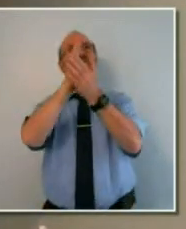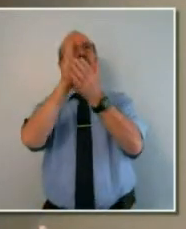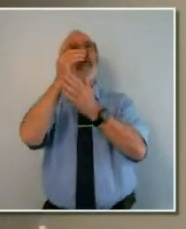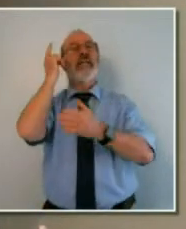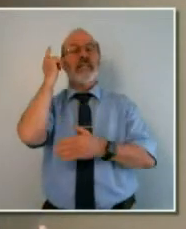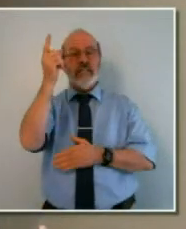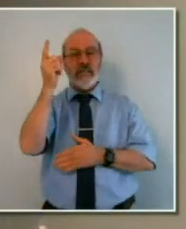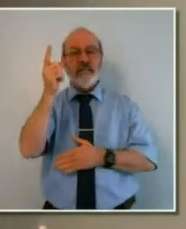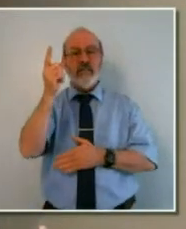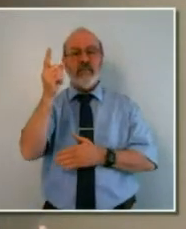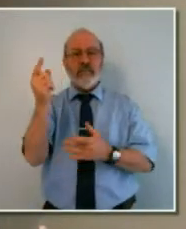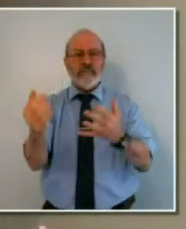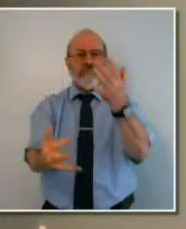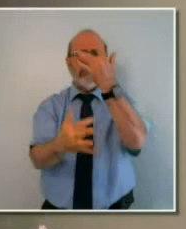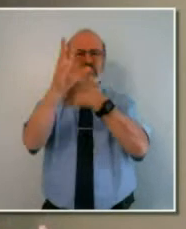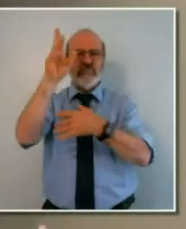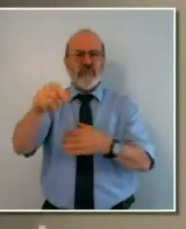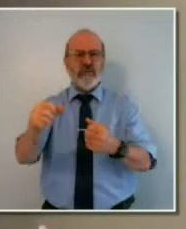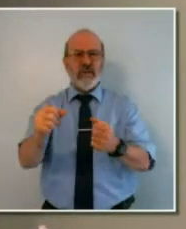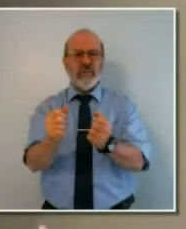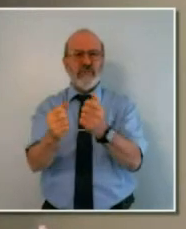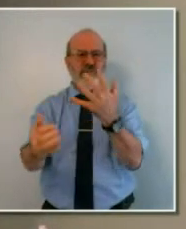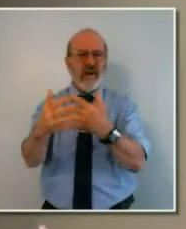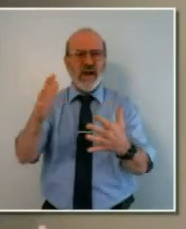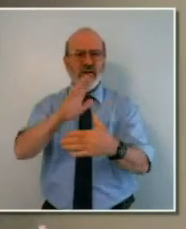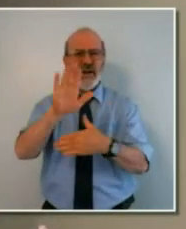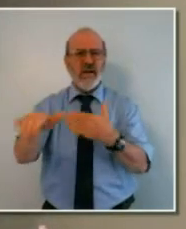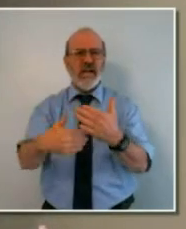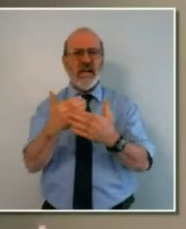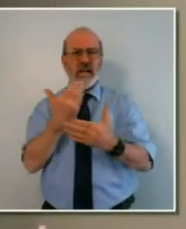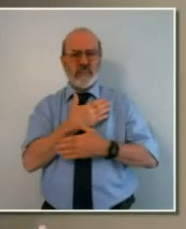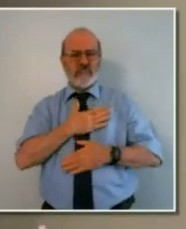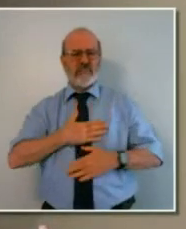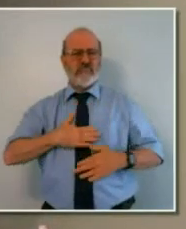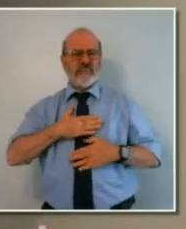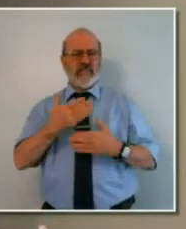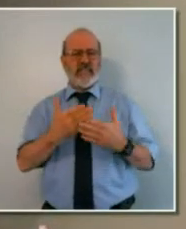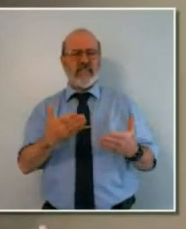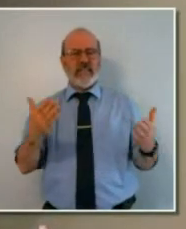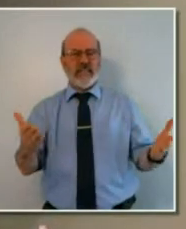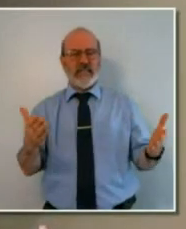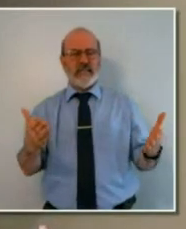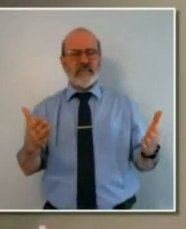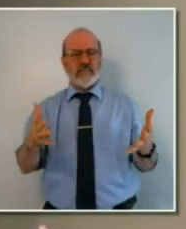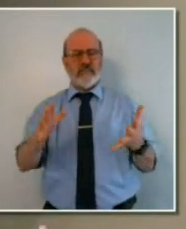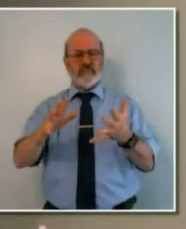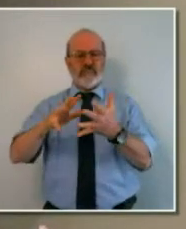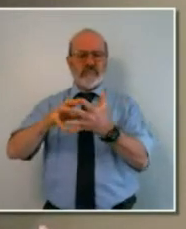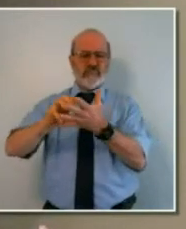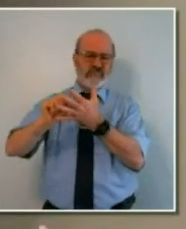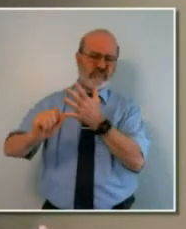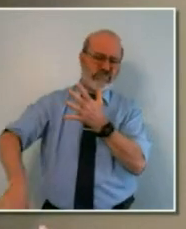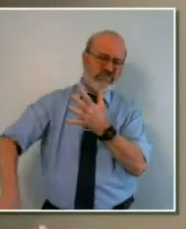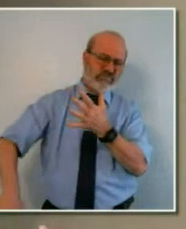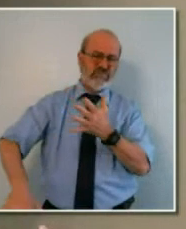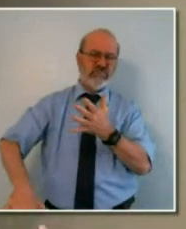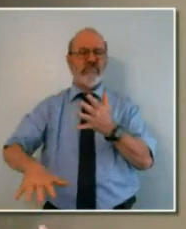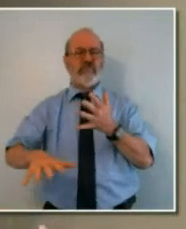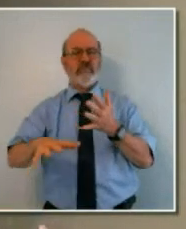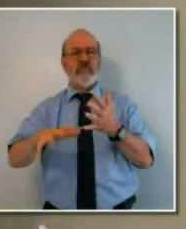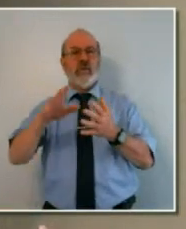is burned up with fire, and all our pleasant things are laid waste. Wilt